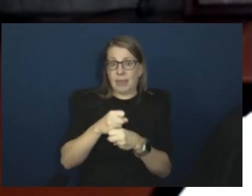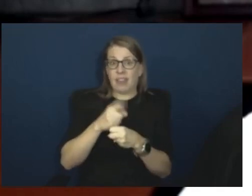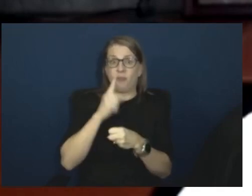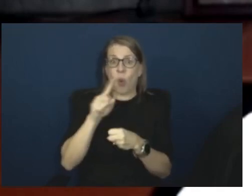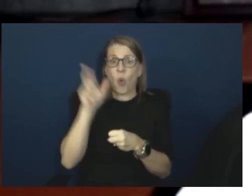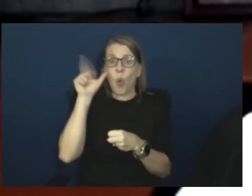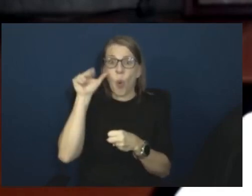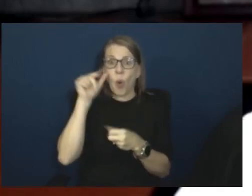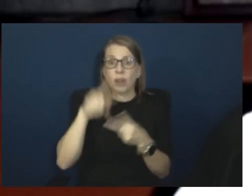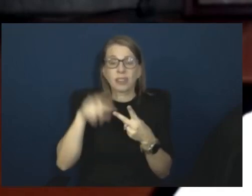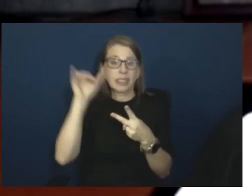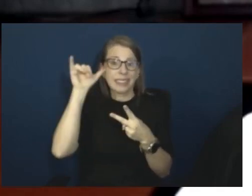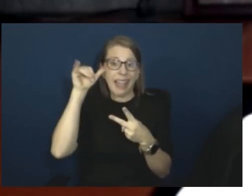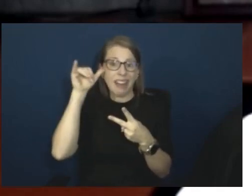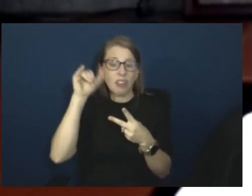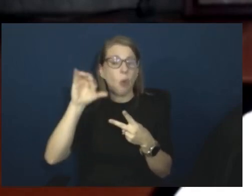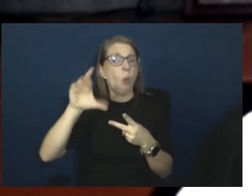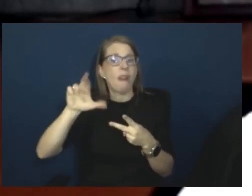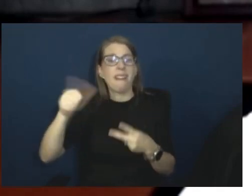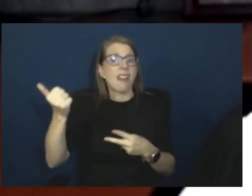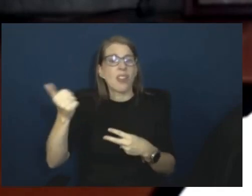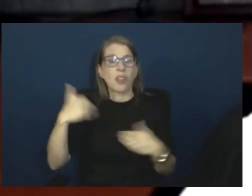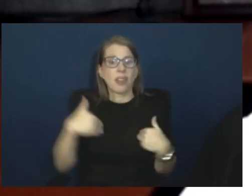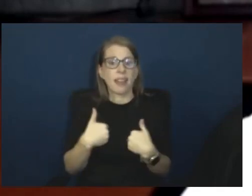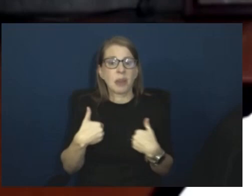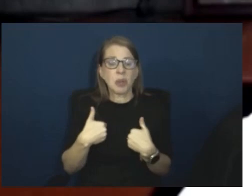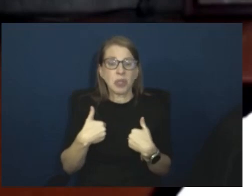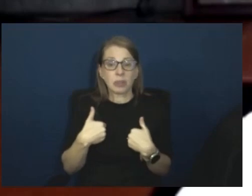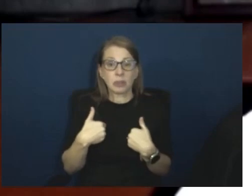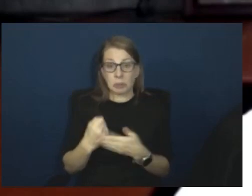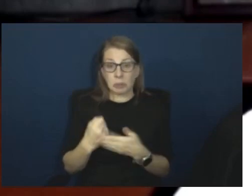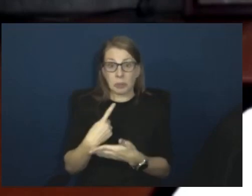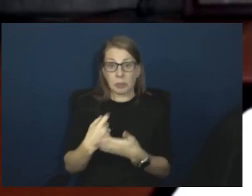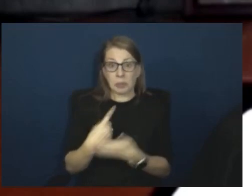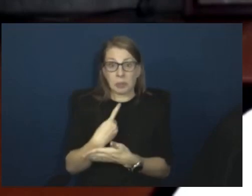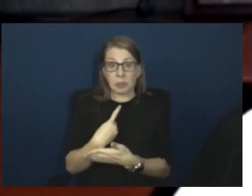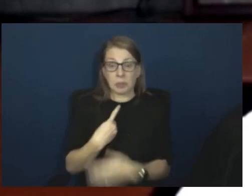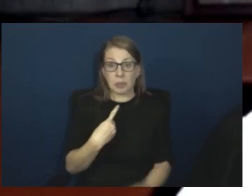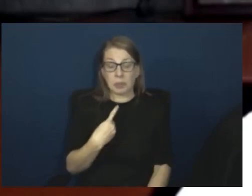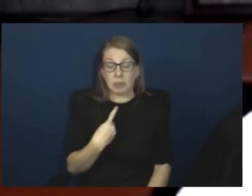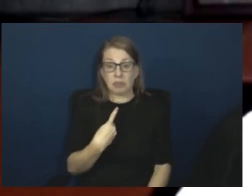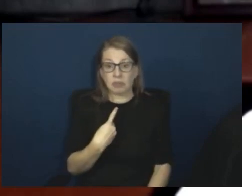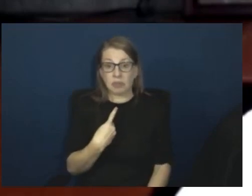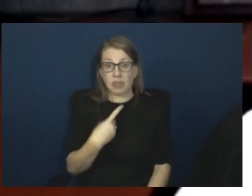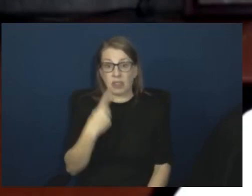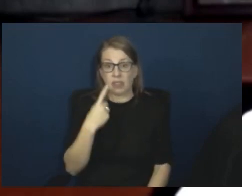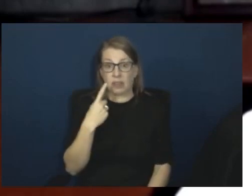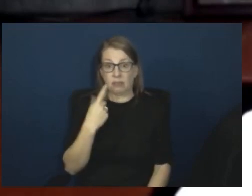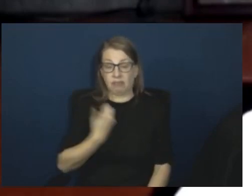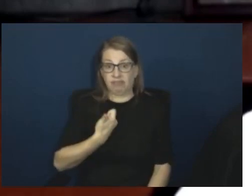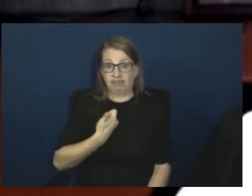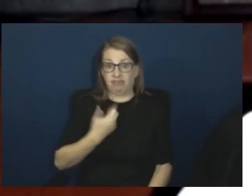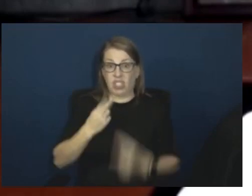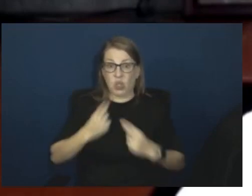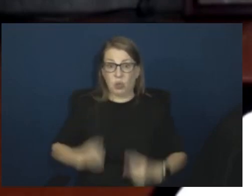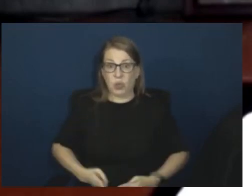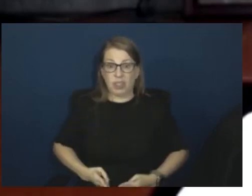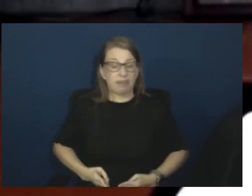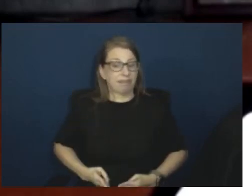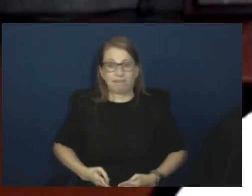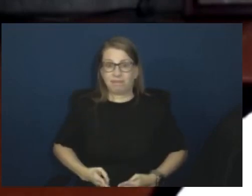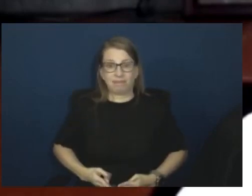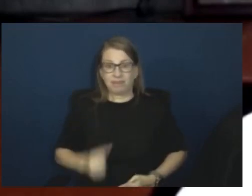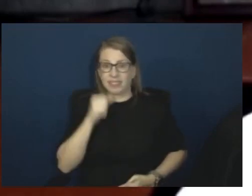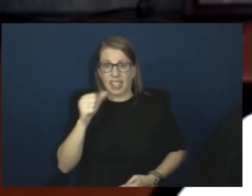or cattle or other animals and using it as a human is not a very